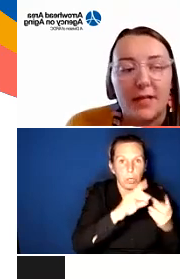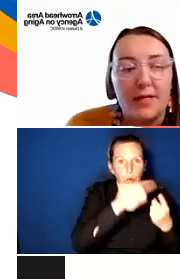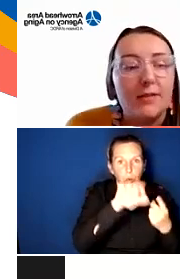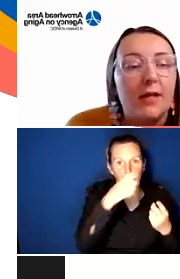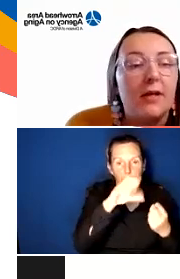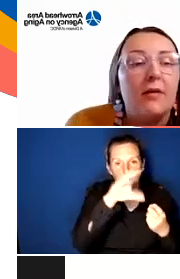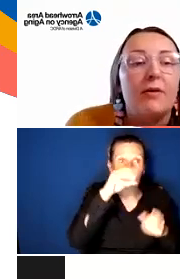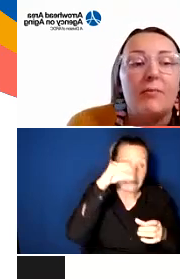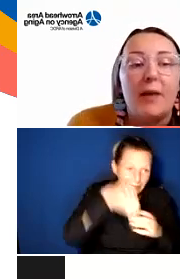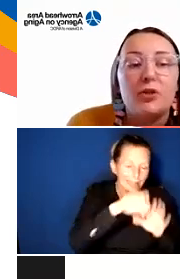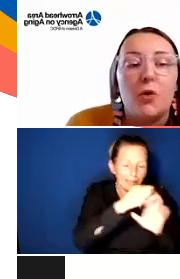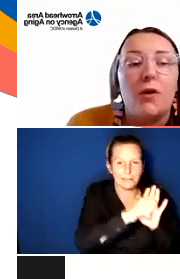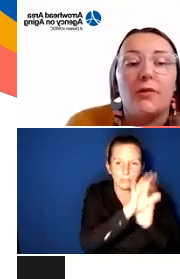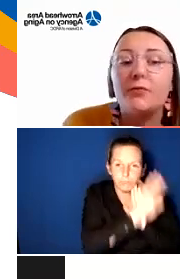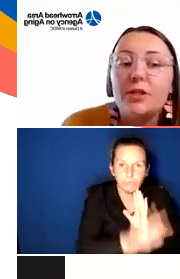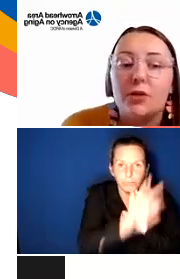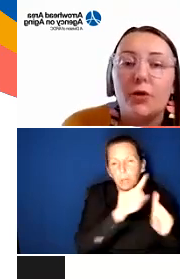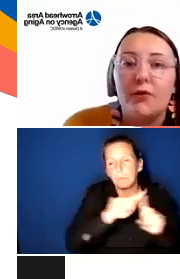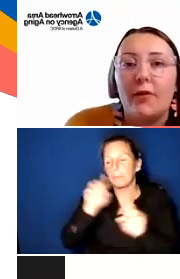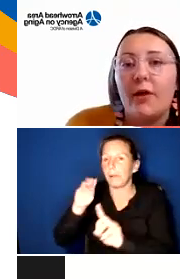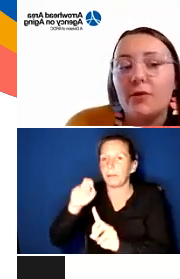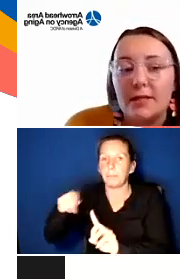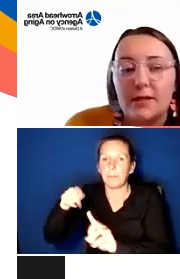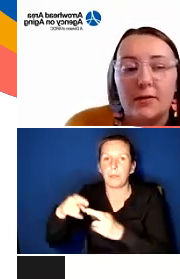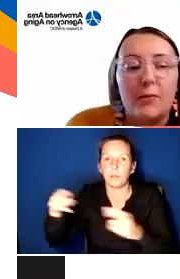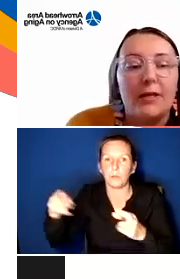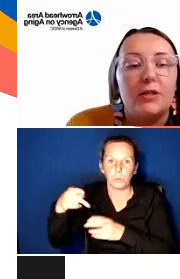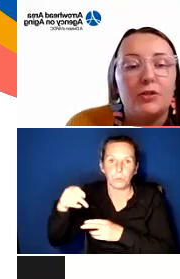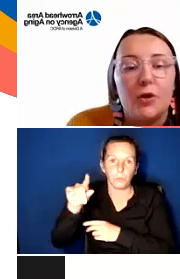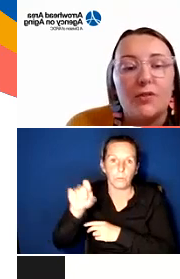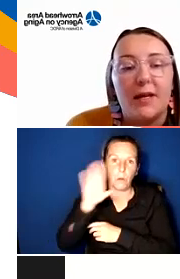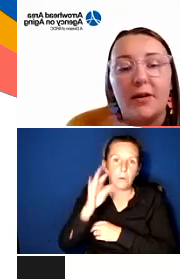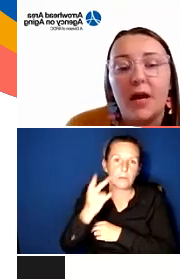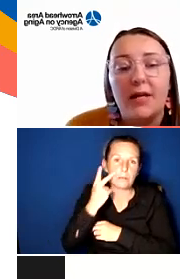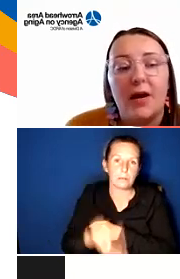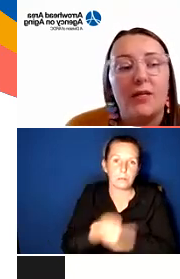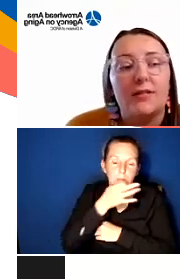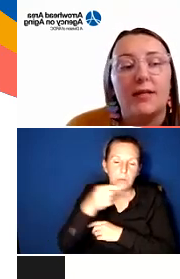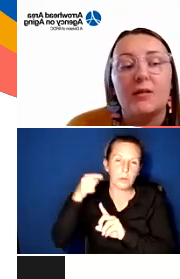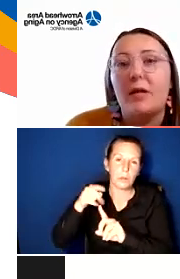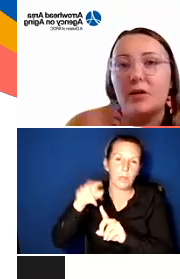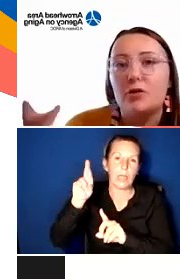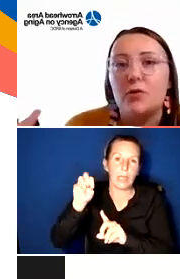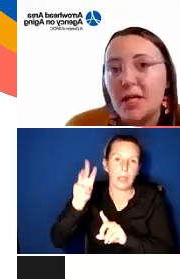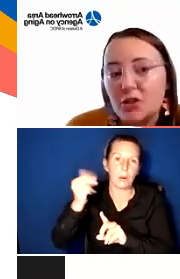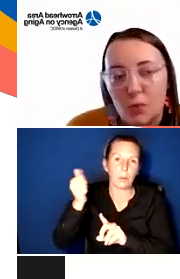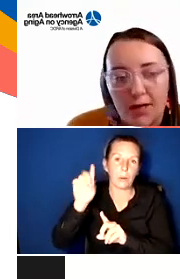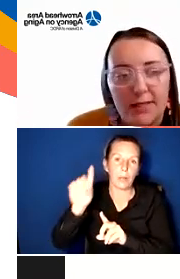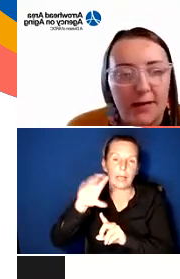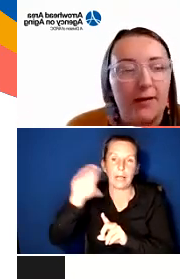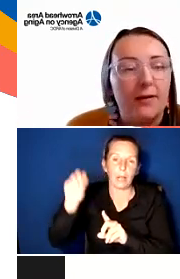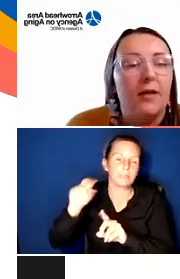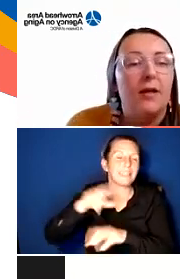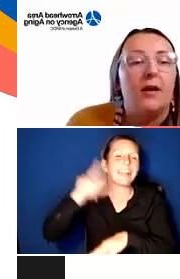within the state. But the map shown on the regional profile that we'll see in a little bit shows the Arrowhead counties as compared to